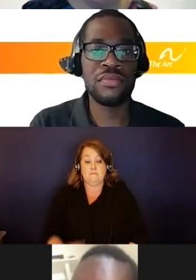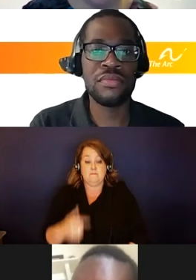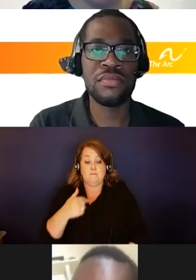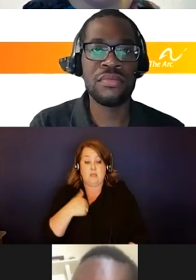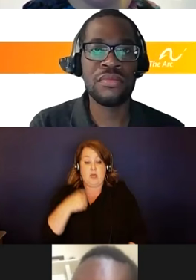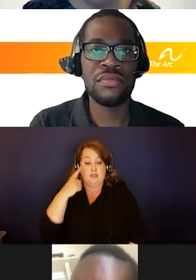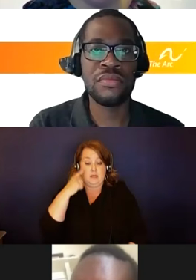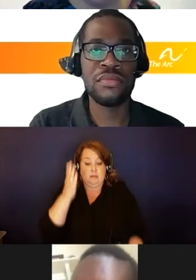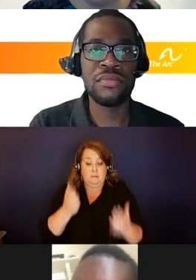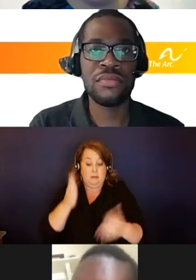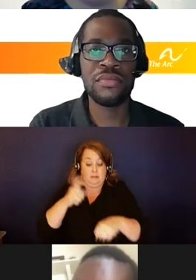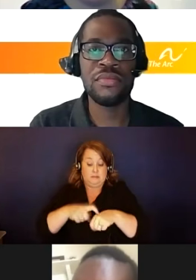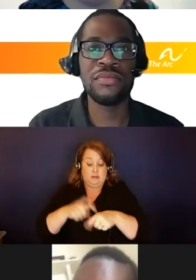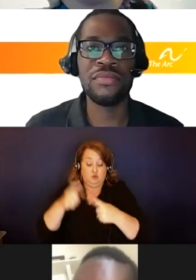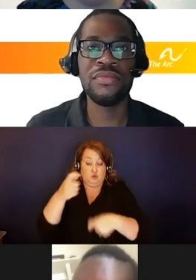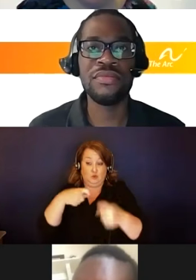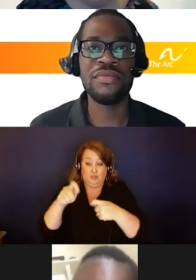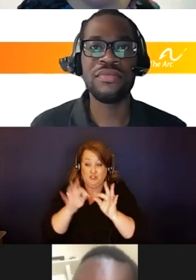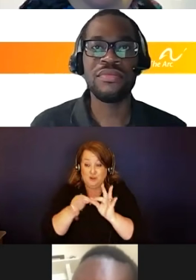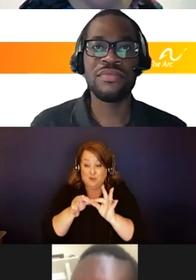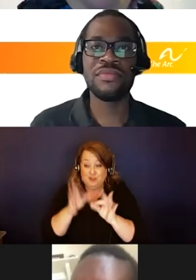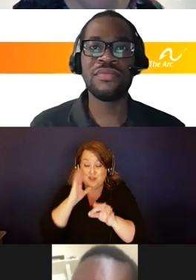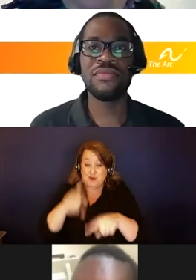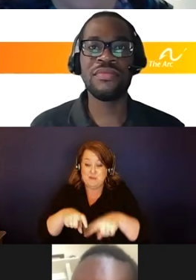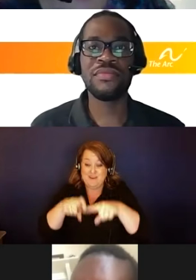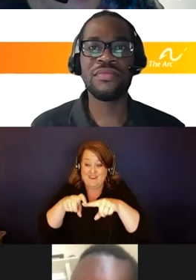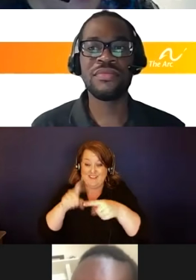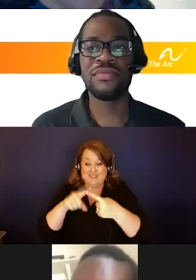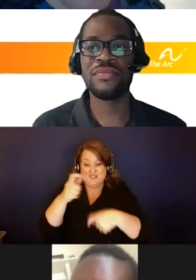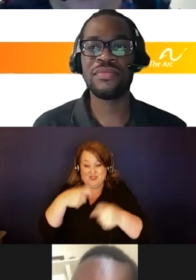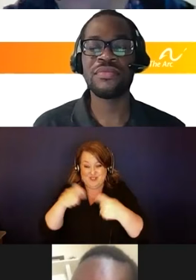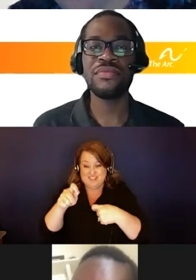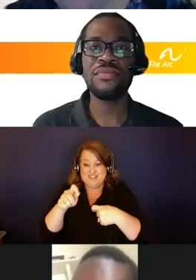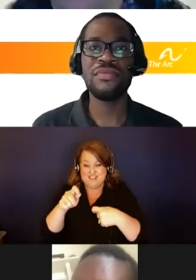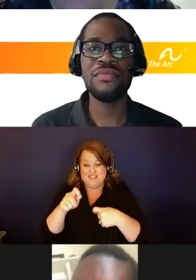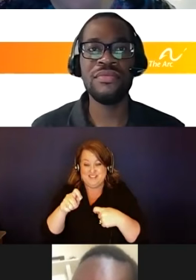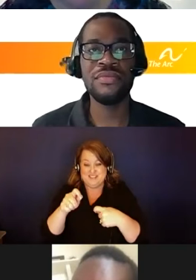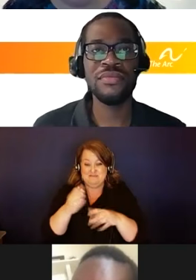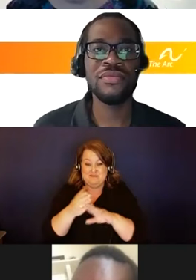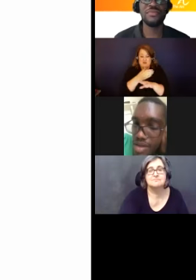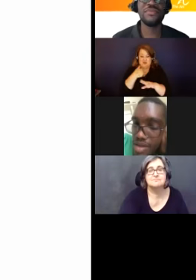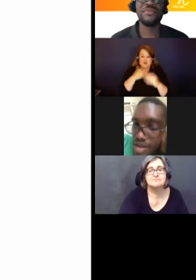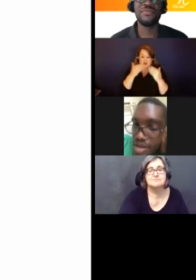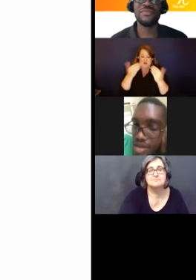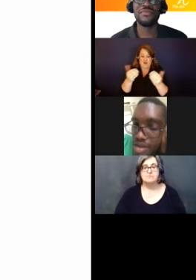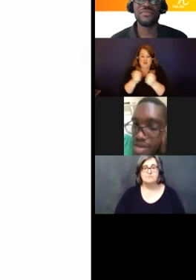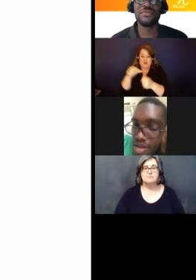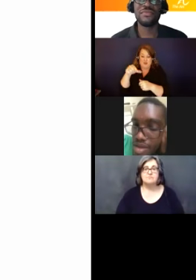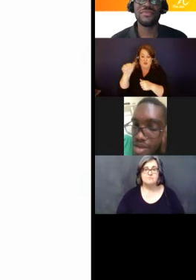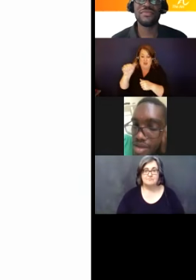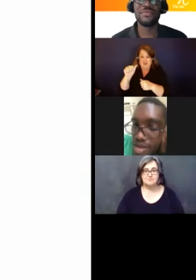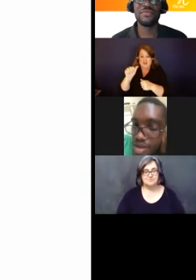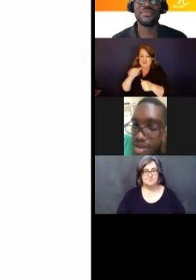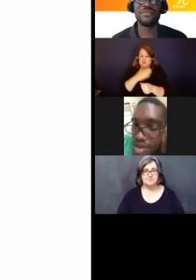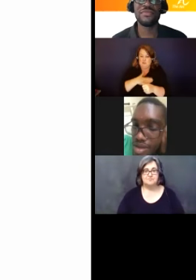to switch interpreters though, so I'm going to go ahead and pause so we can do that before we start jumping into the Q&A. And please go ahead and